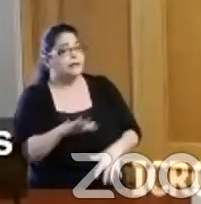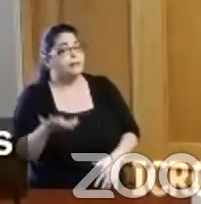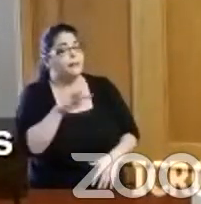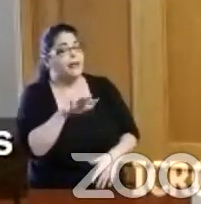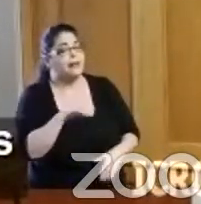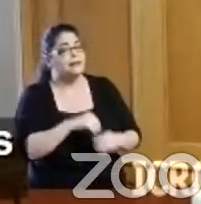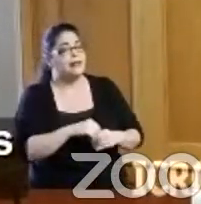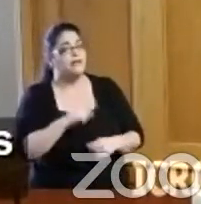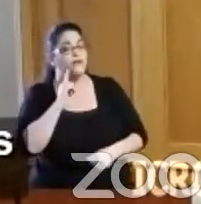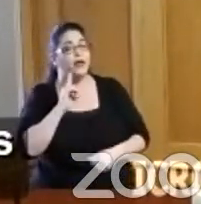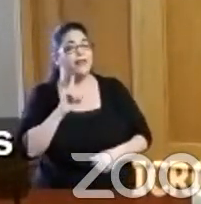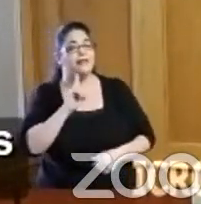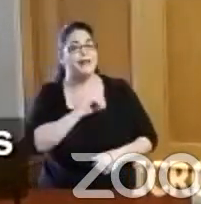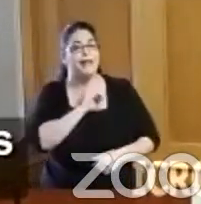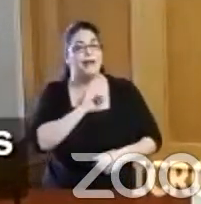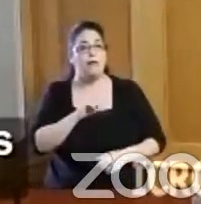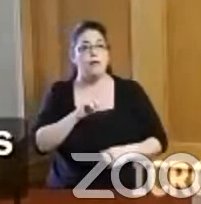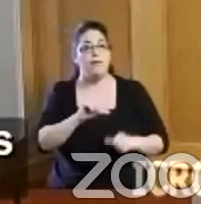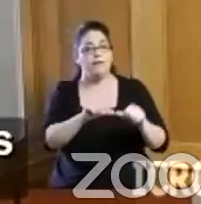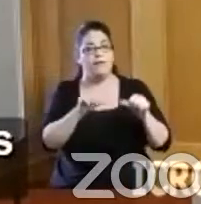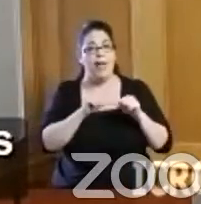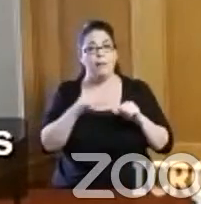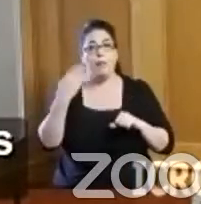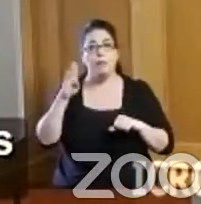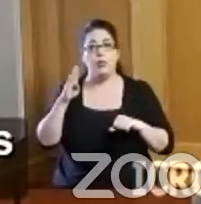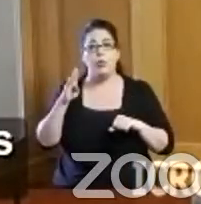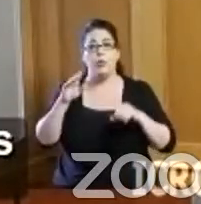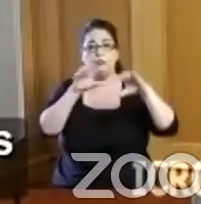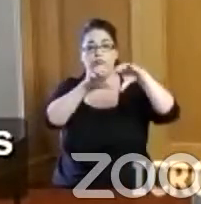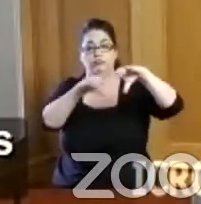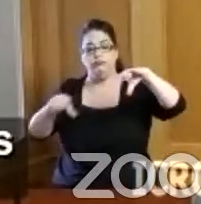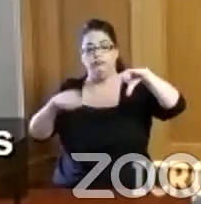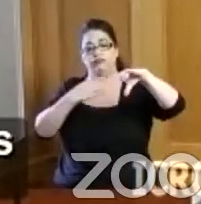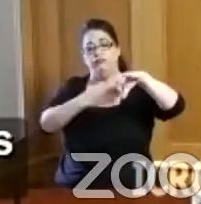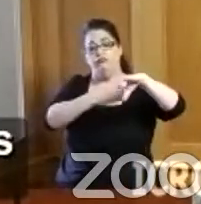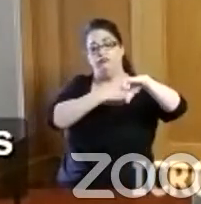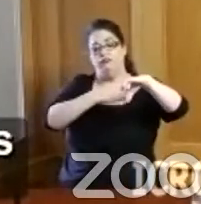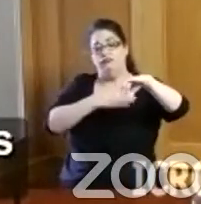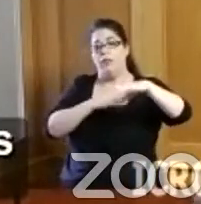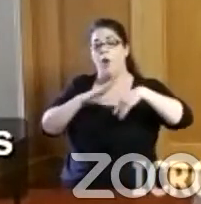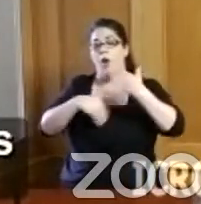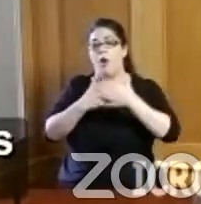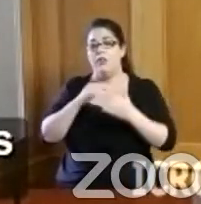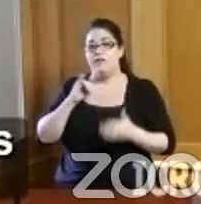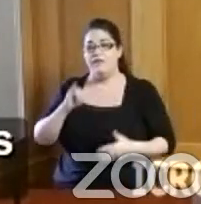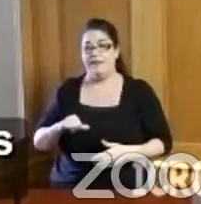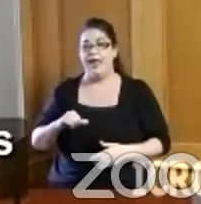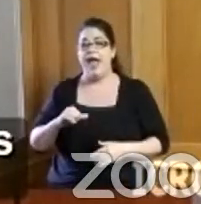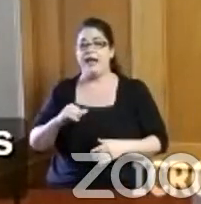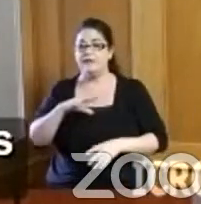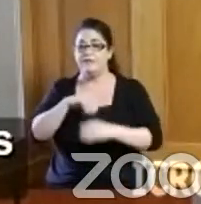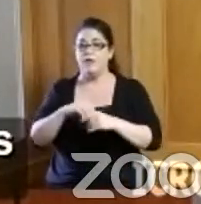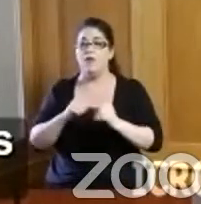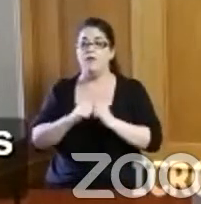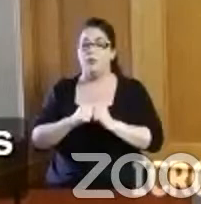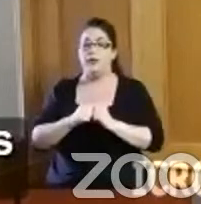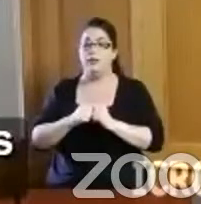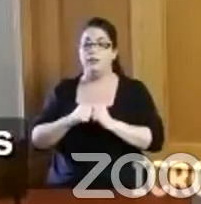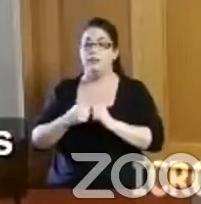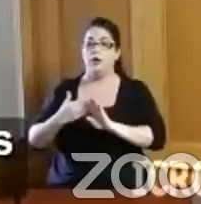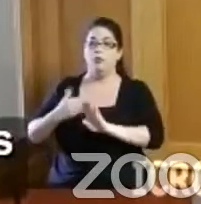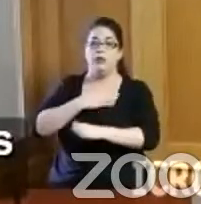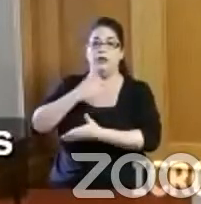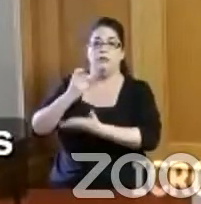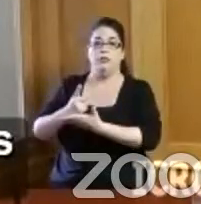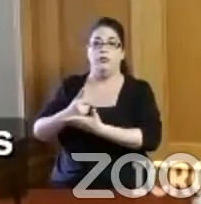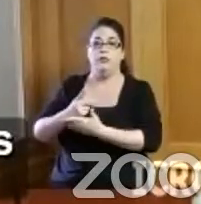the single family part of the development, everything behind those blue lots that were on that plan previously, all of that is covered by conditions that were already